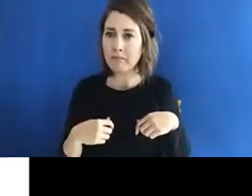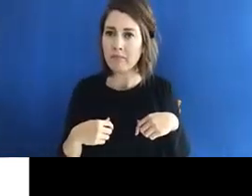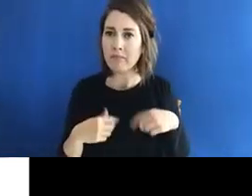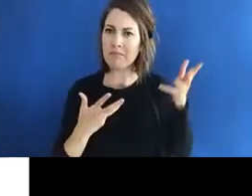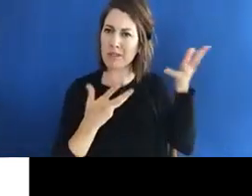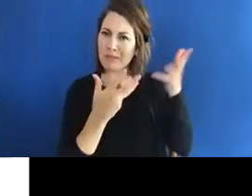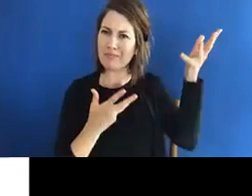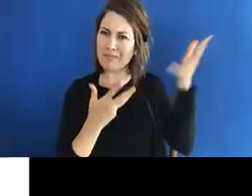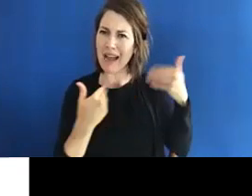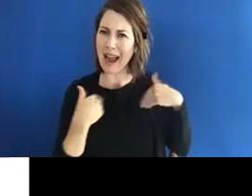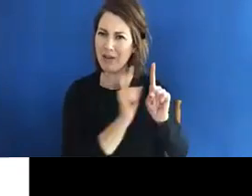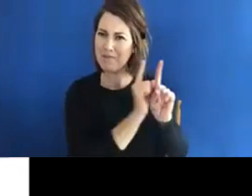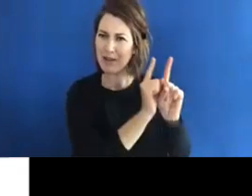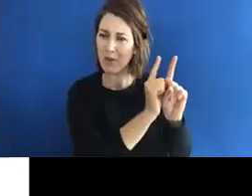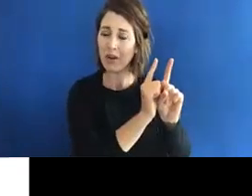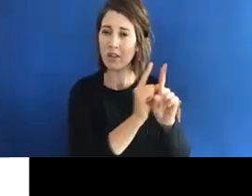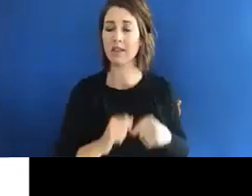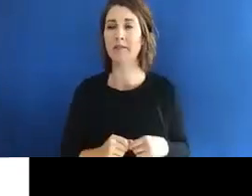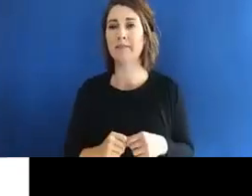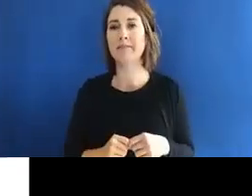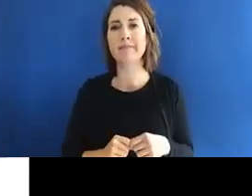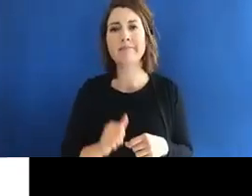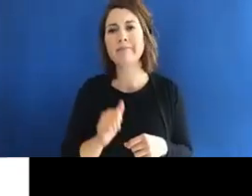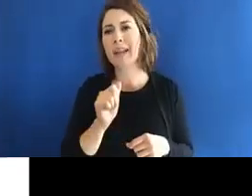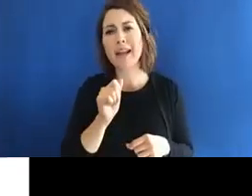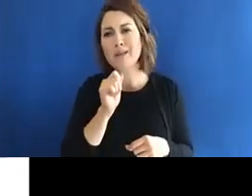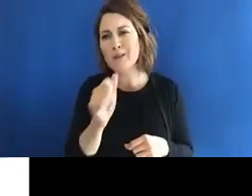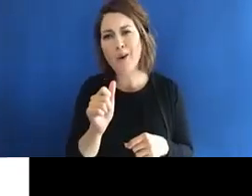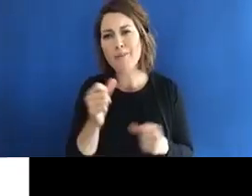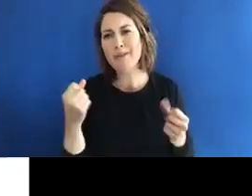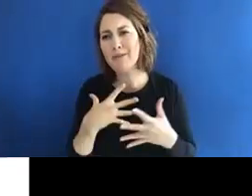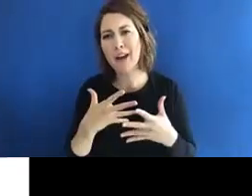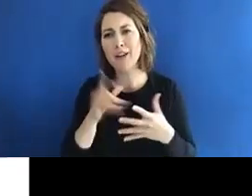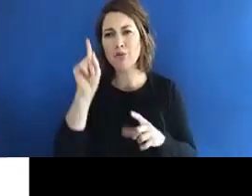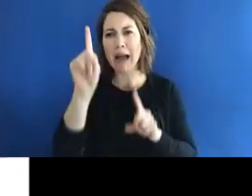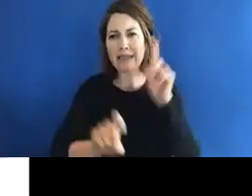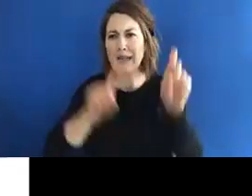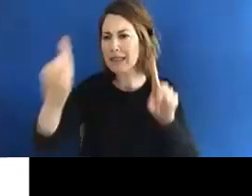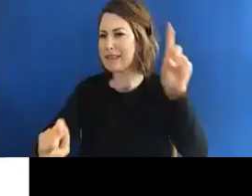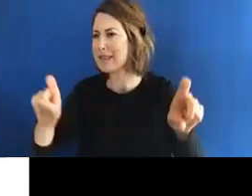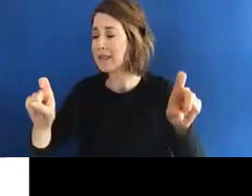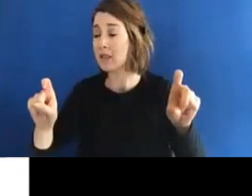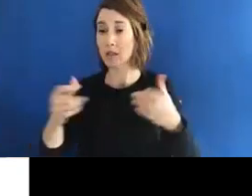to ask questions. Don't think that's a sign of weakness. I think a good leader